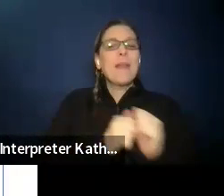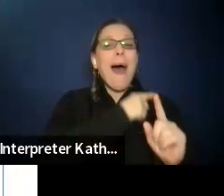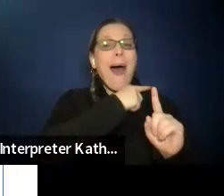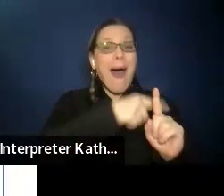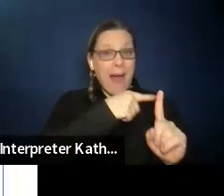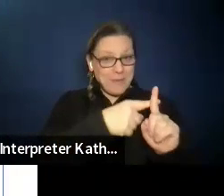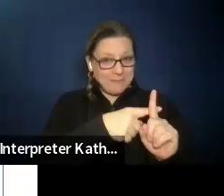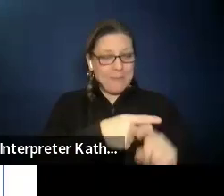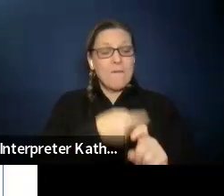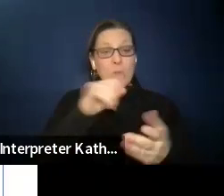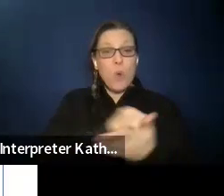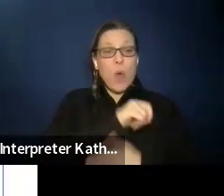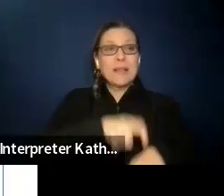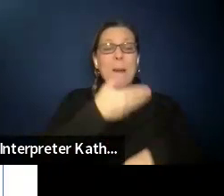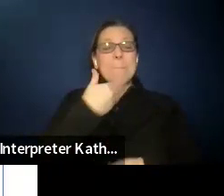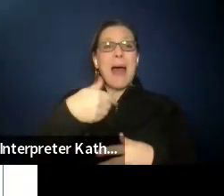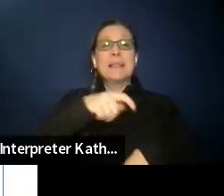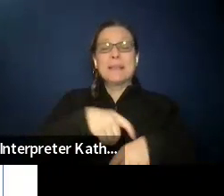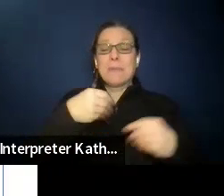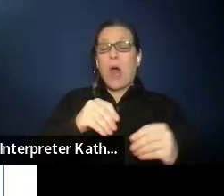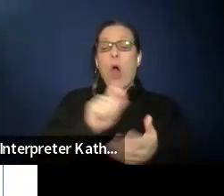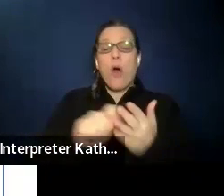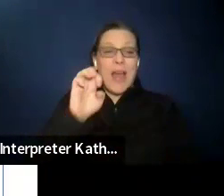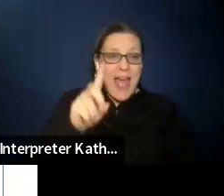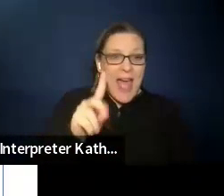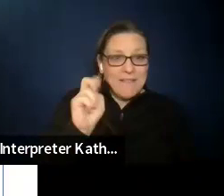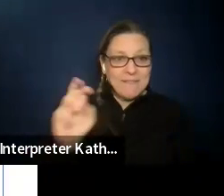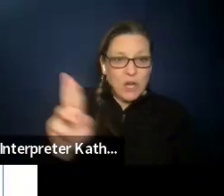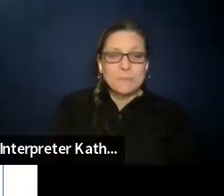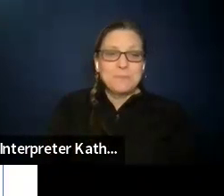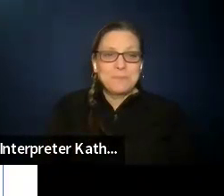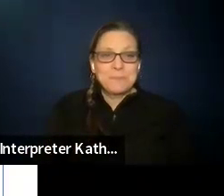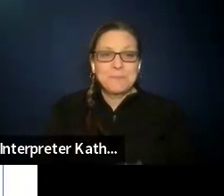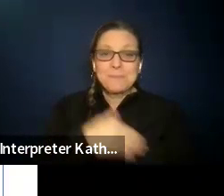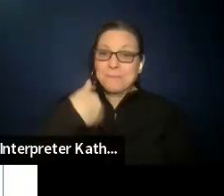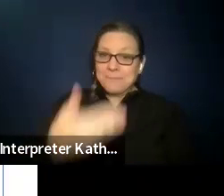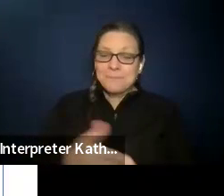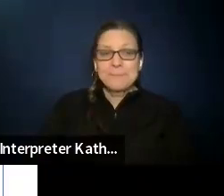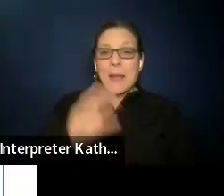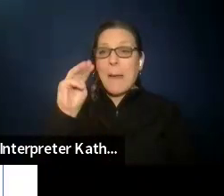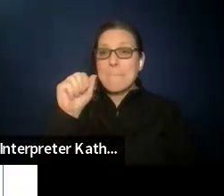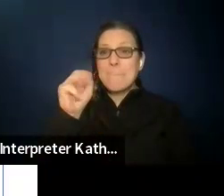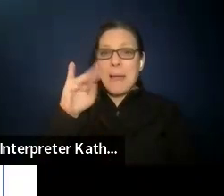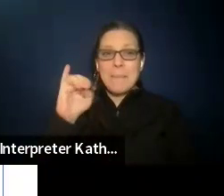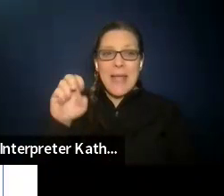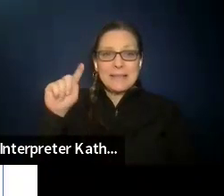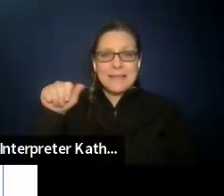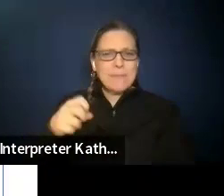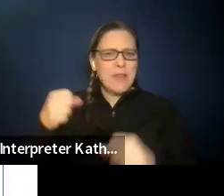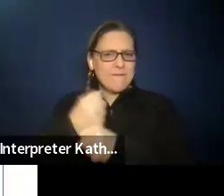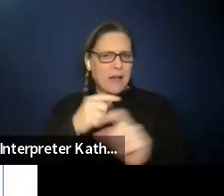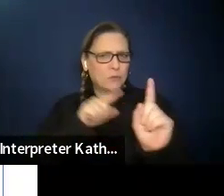New York Times bestselling author illustrator Ed Veer. Next. Mamie Tape fights to go to